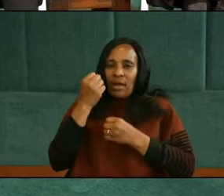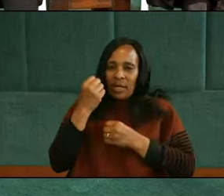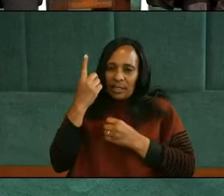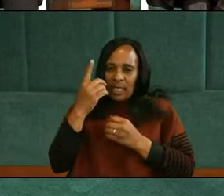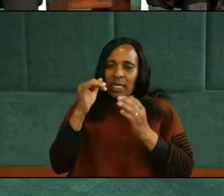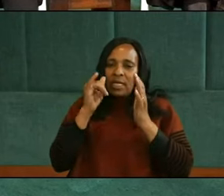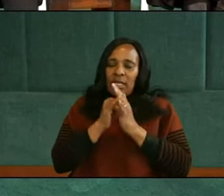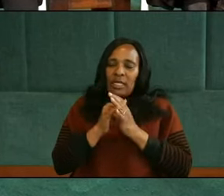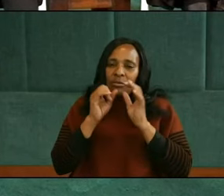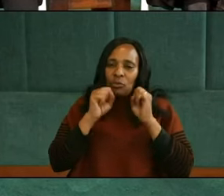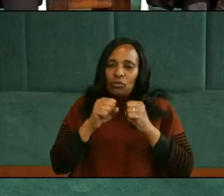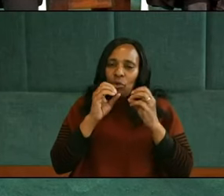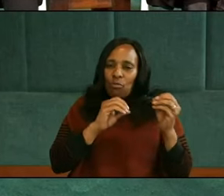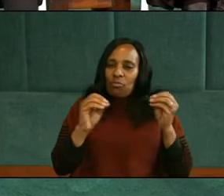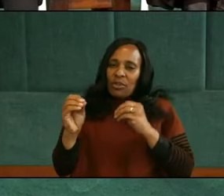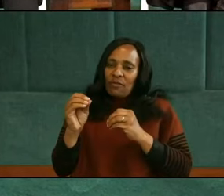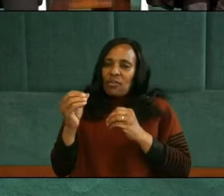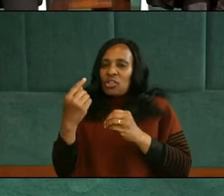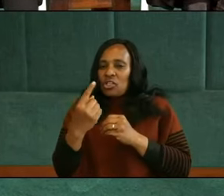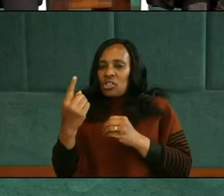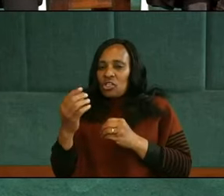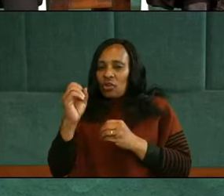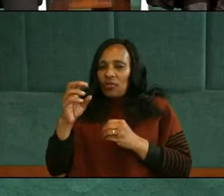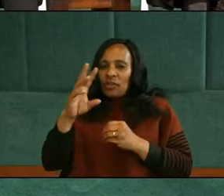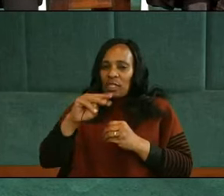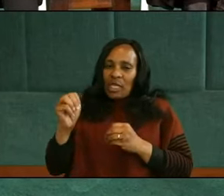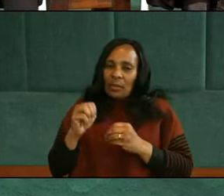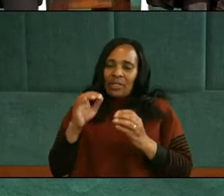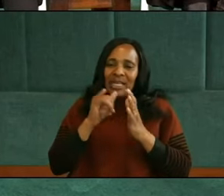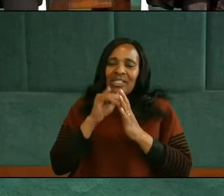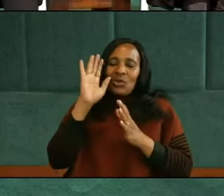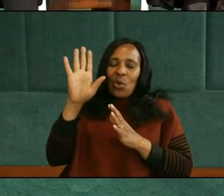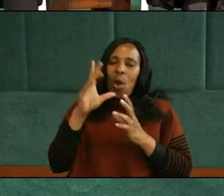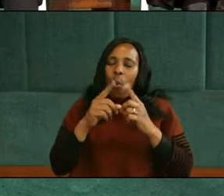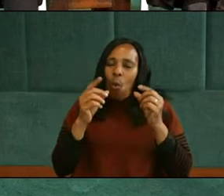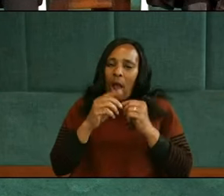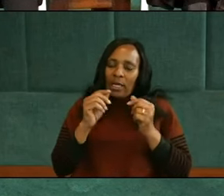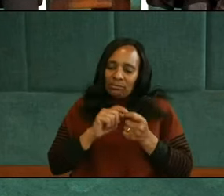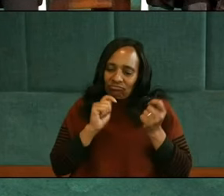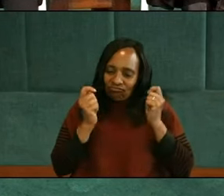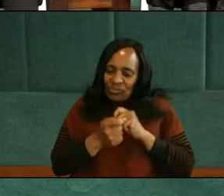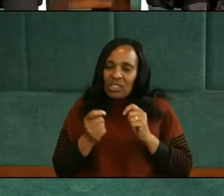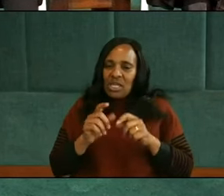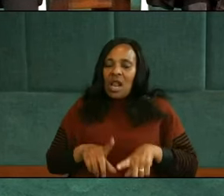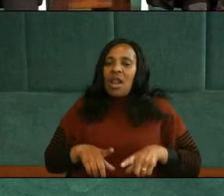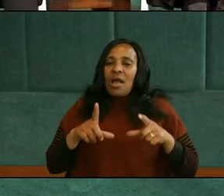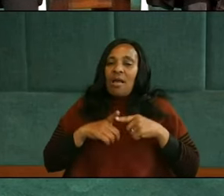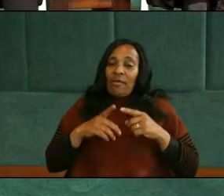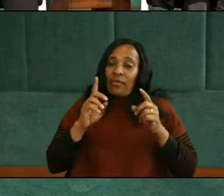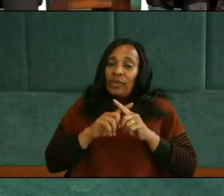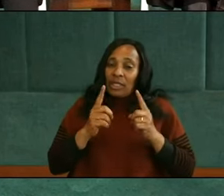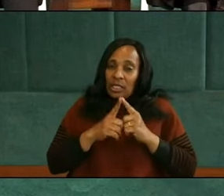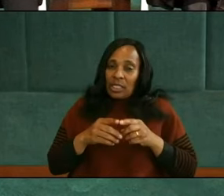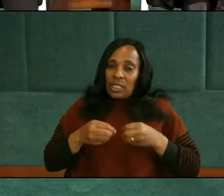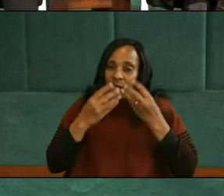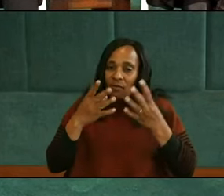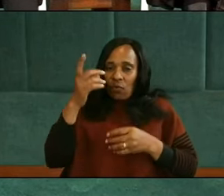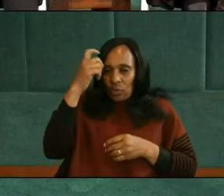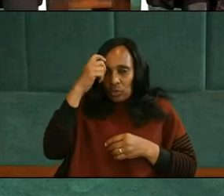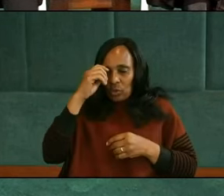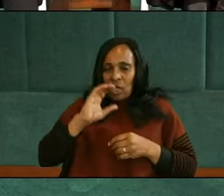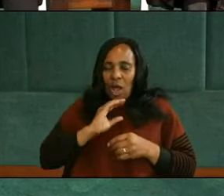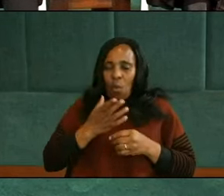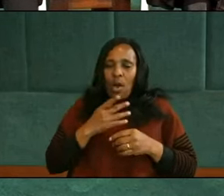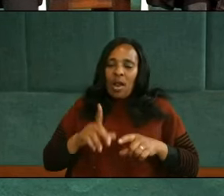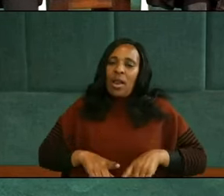understanding, that you may remove every preconceived idea, that your word may impart light and knowledge and wisdom to our lives,